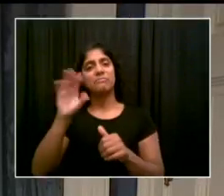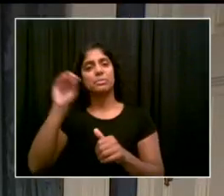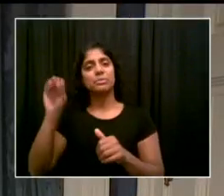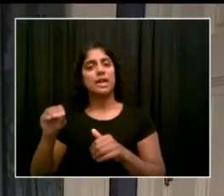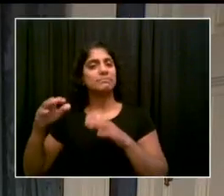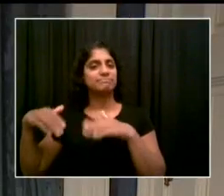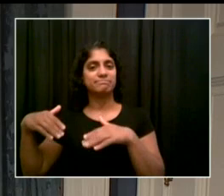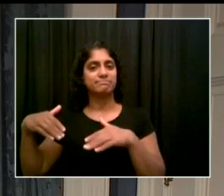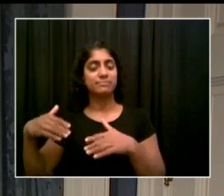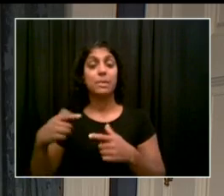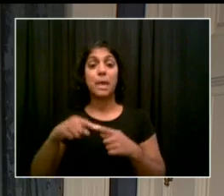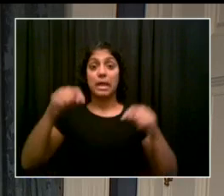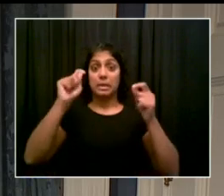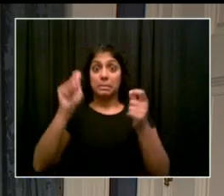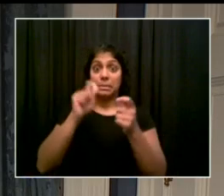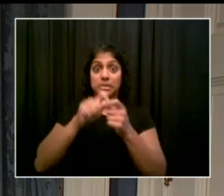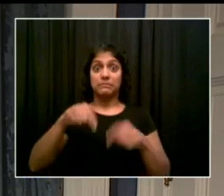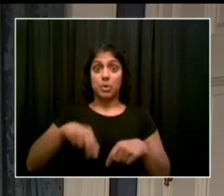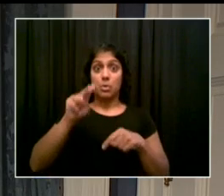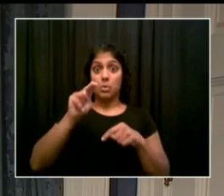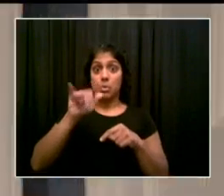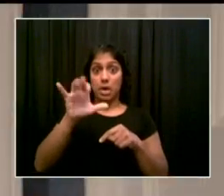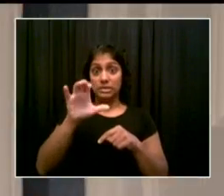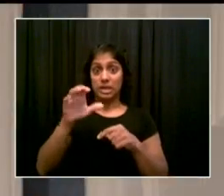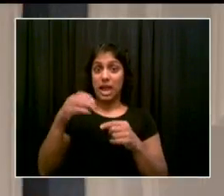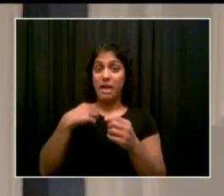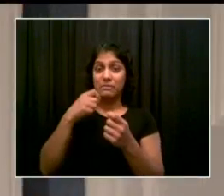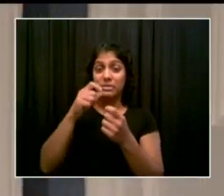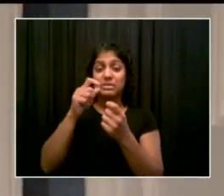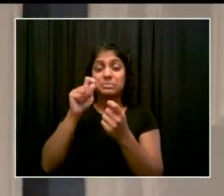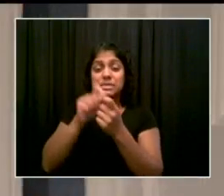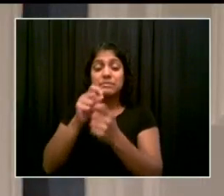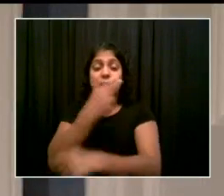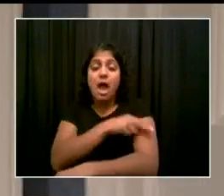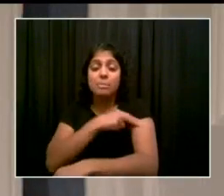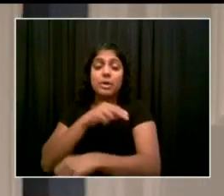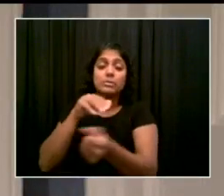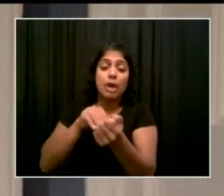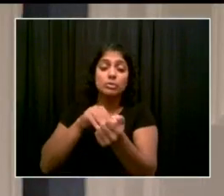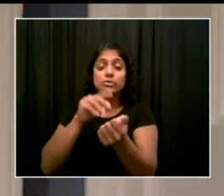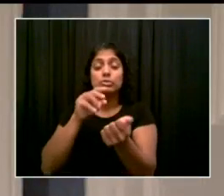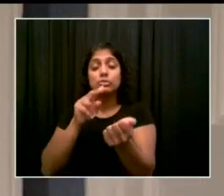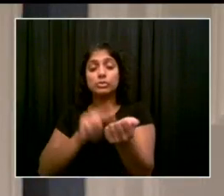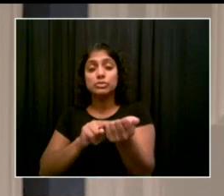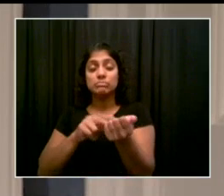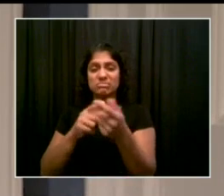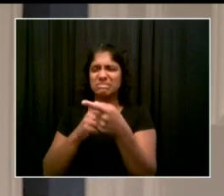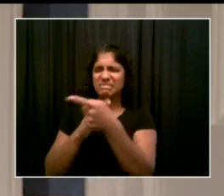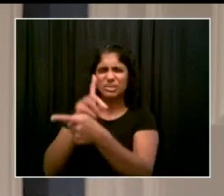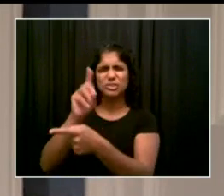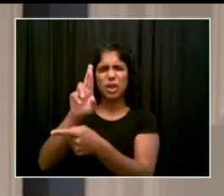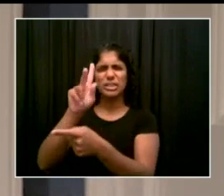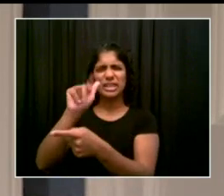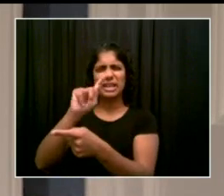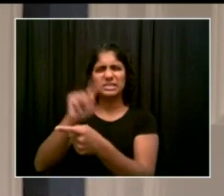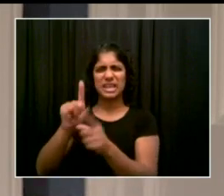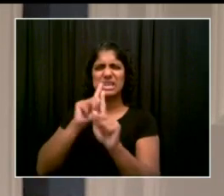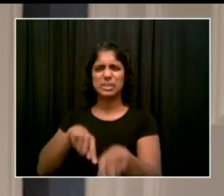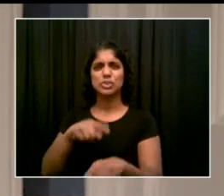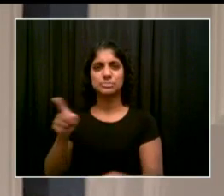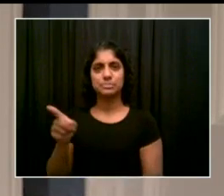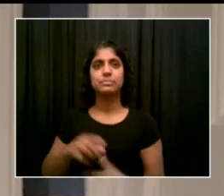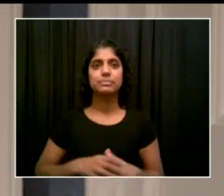our staff at Health and Hospitals, we're somewhat higher than the national average. We're currently about 60% of